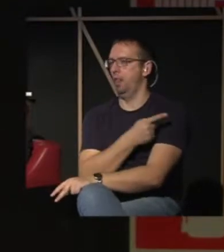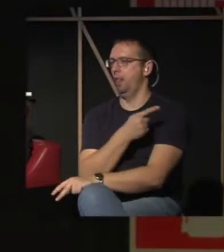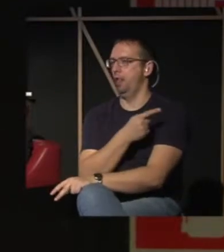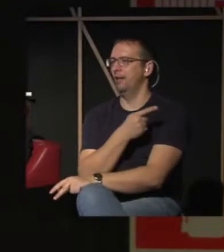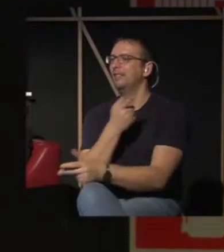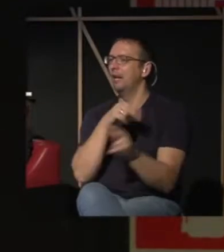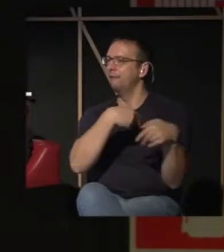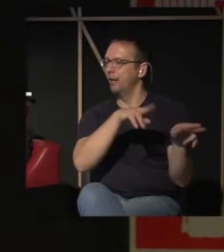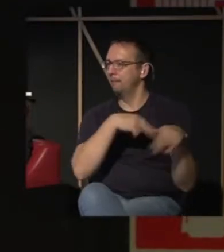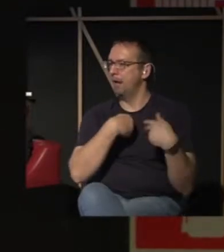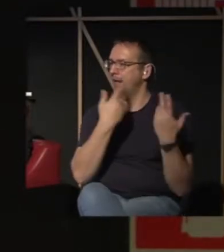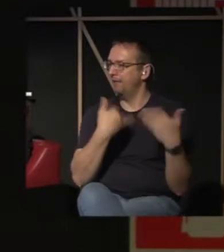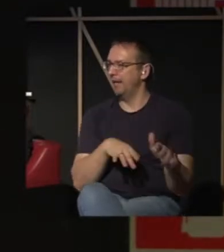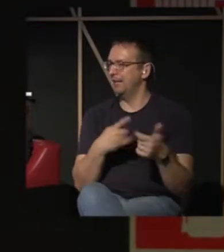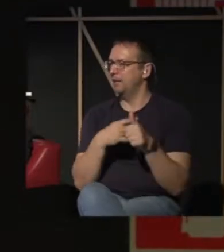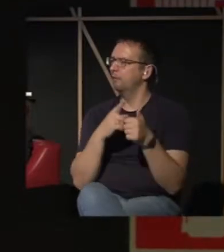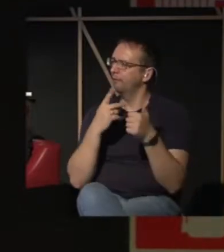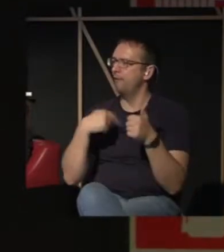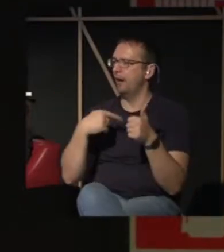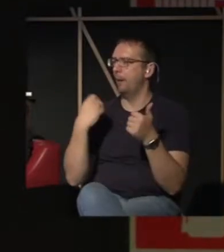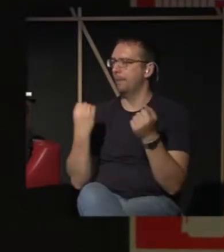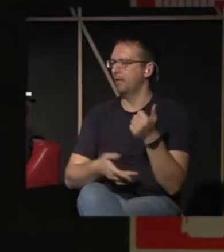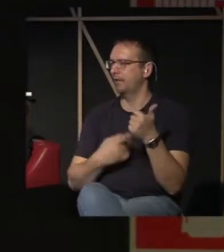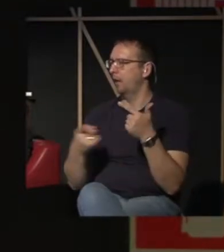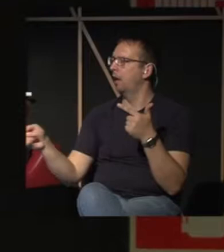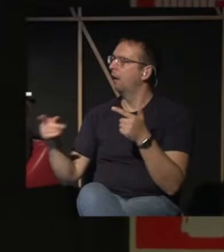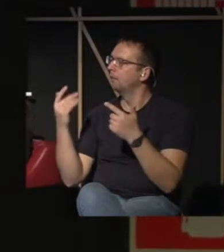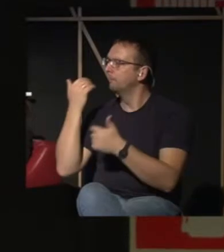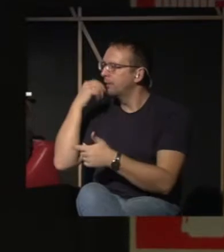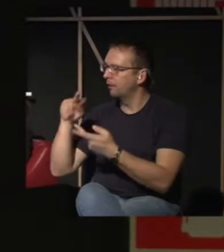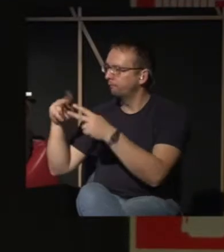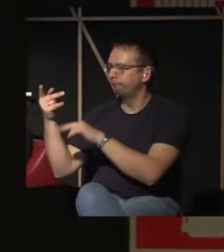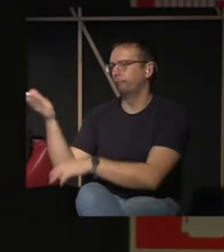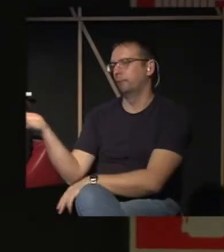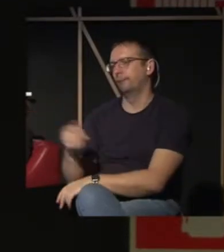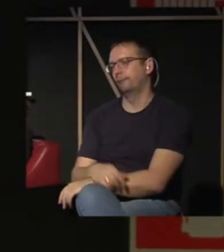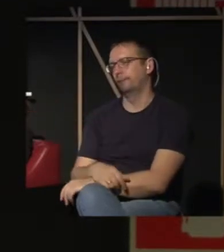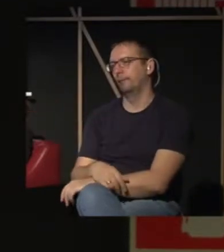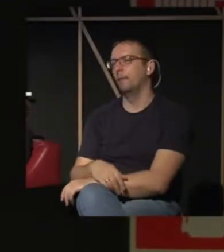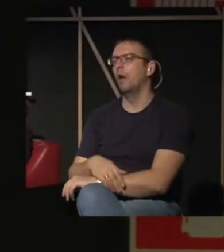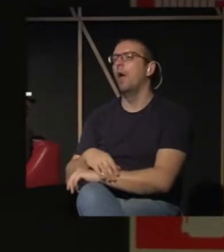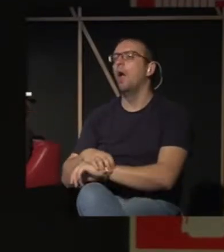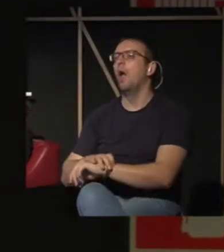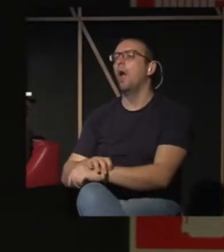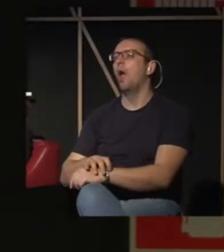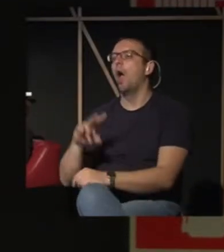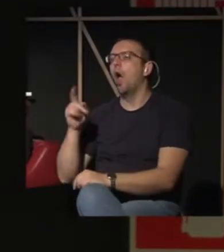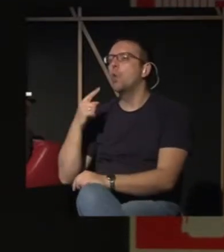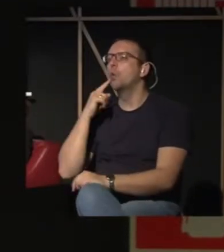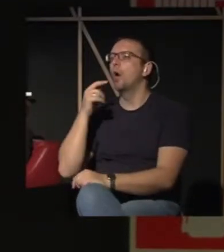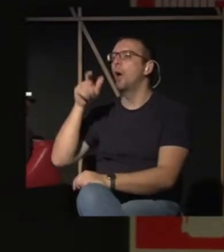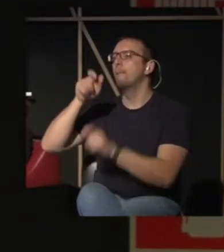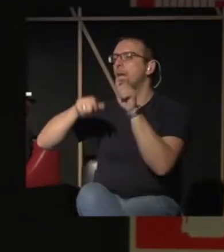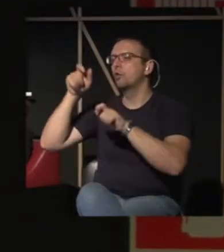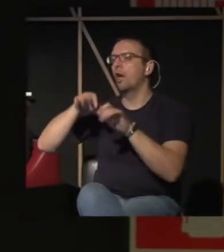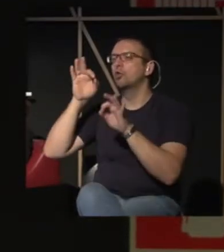with the accessibility monitors that we had. Accessibility monitors were present at the first 2 matches at each one of